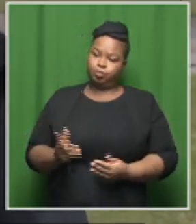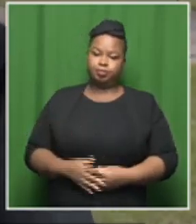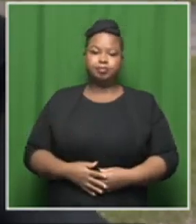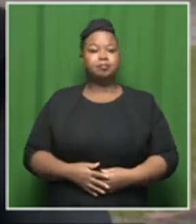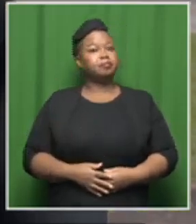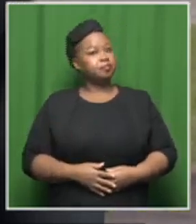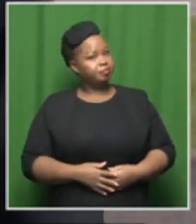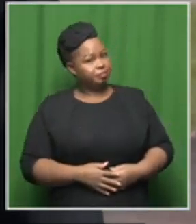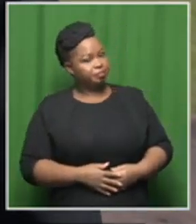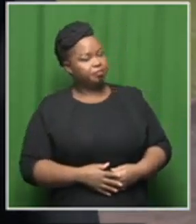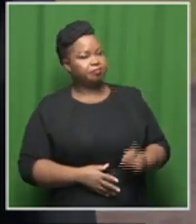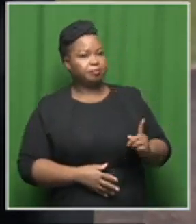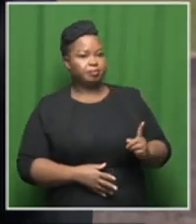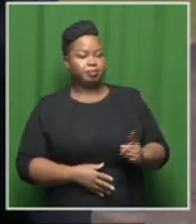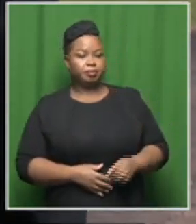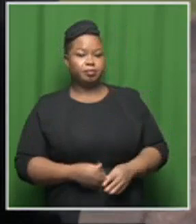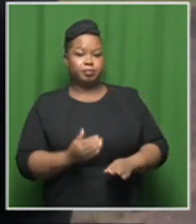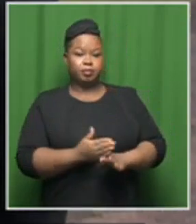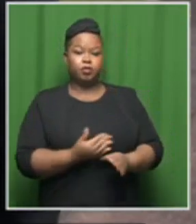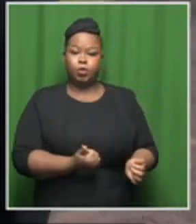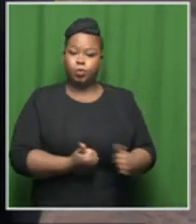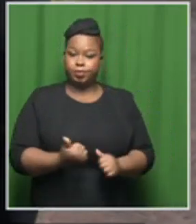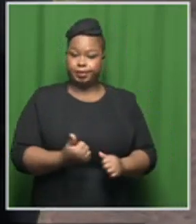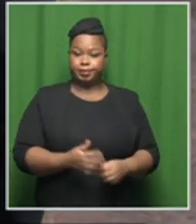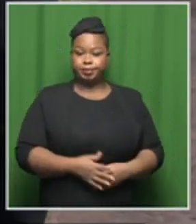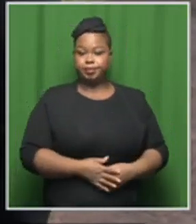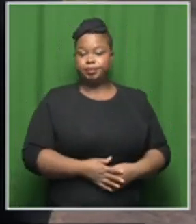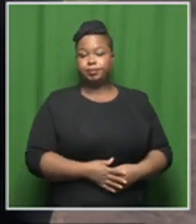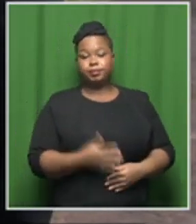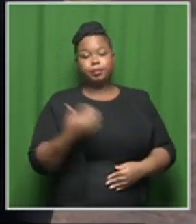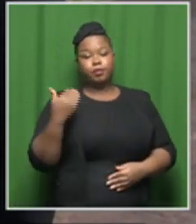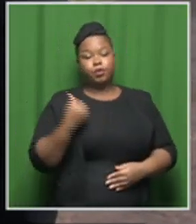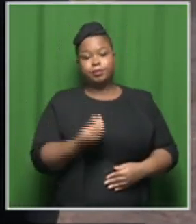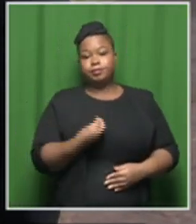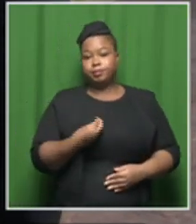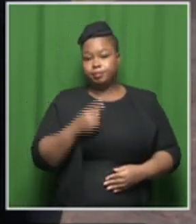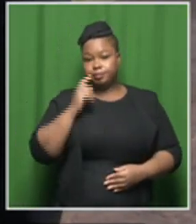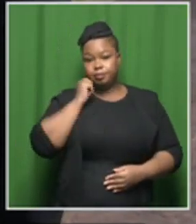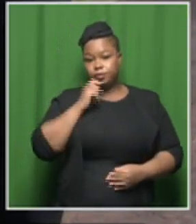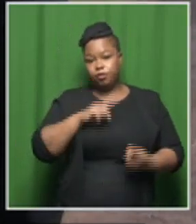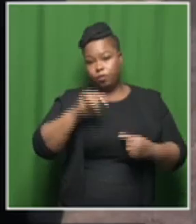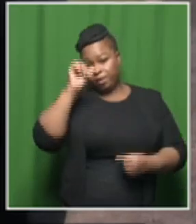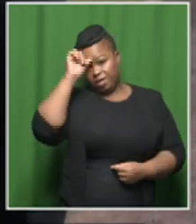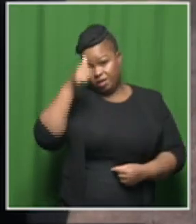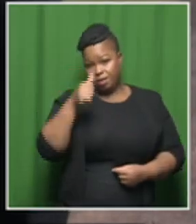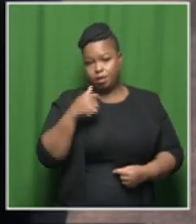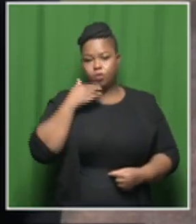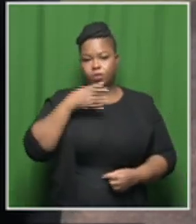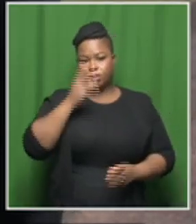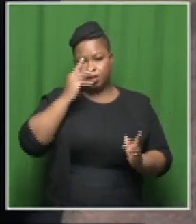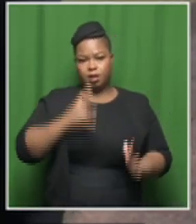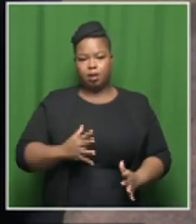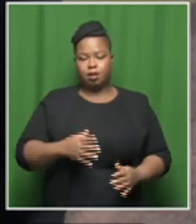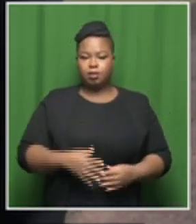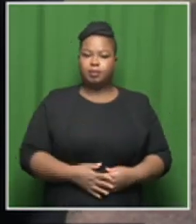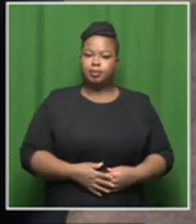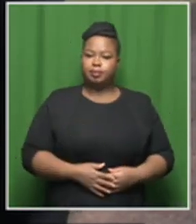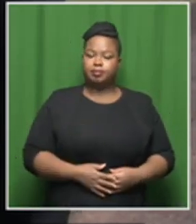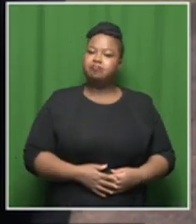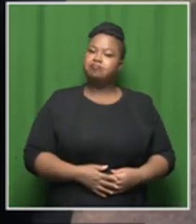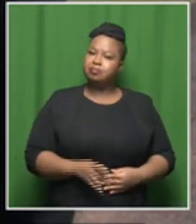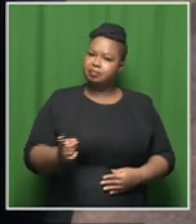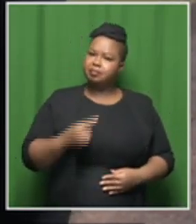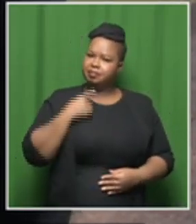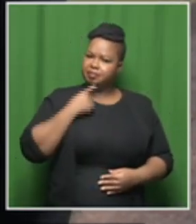Ati, just quickly before we take it back to studio, I was speaking to a young man from India, is one of your learners here at the school. He